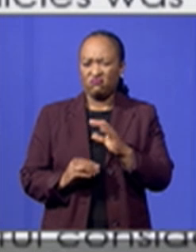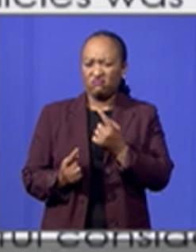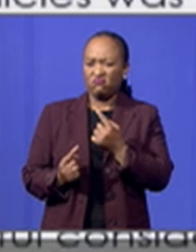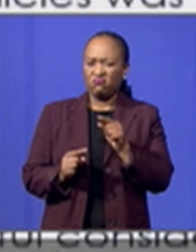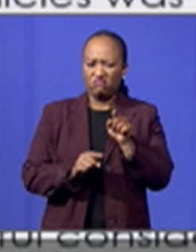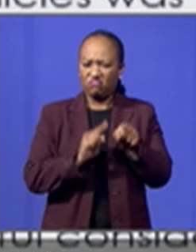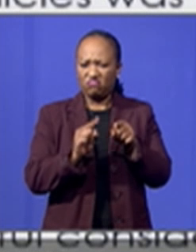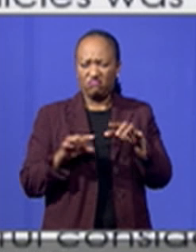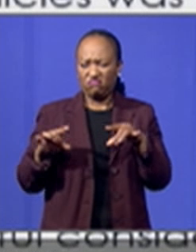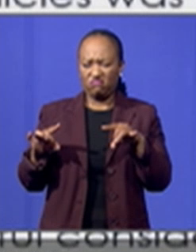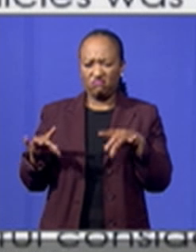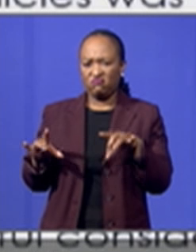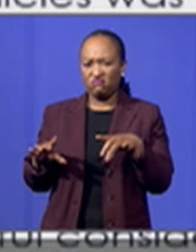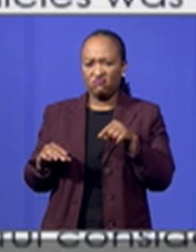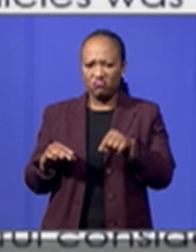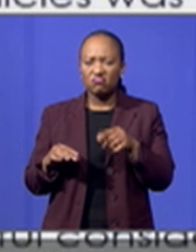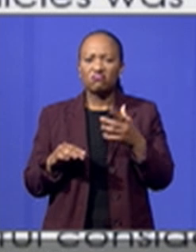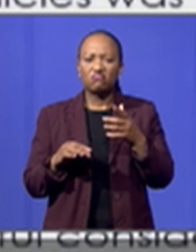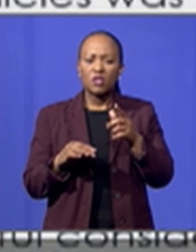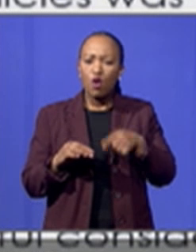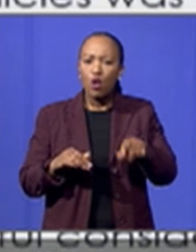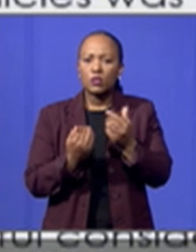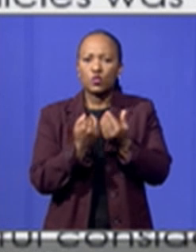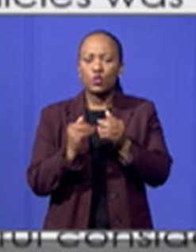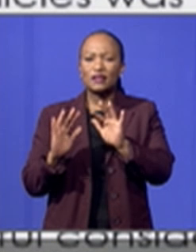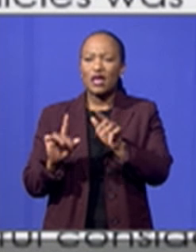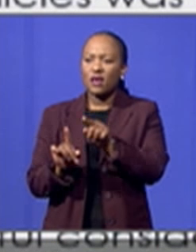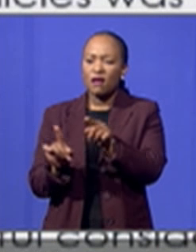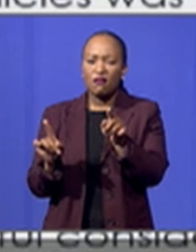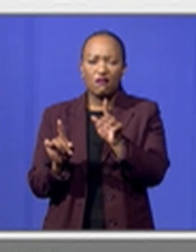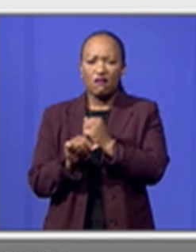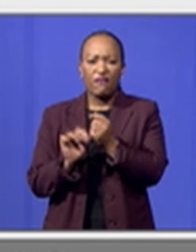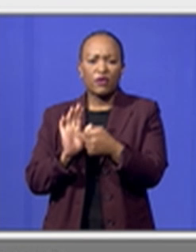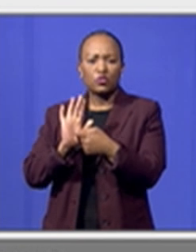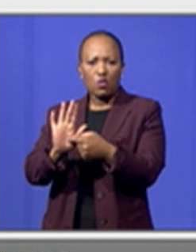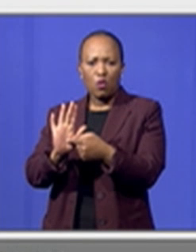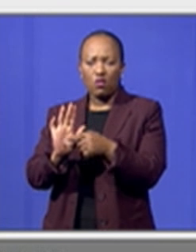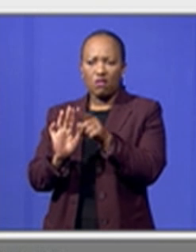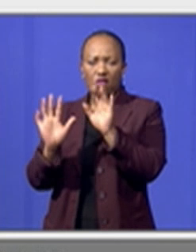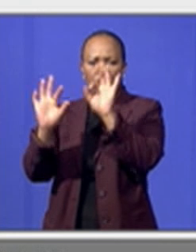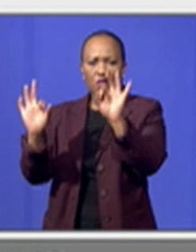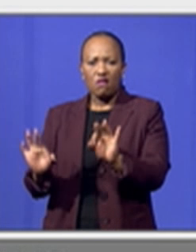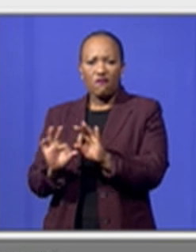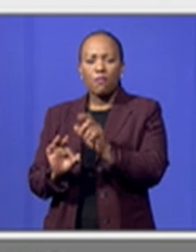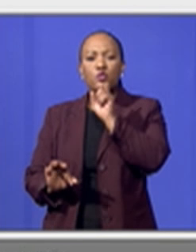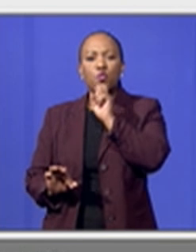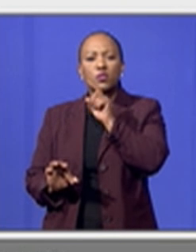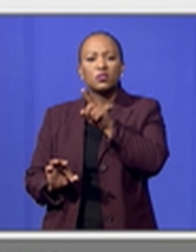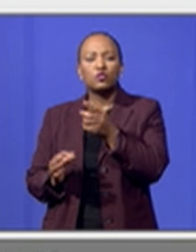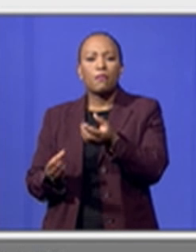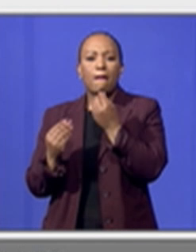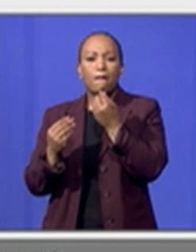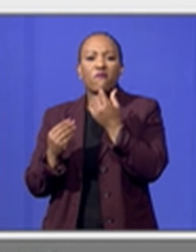le go tlhalosa fa tshekatsheko ya lone kwa dikolong di le 10 e sa supa fa go dirisiwa lotso jaaka mokgwa wa go bona phatla